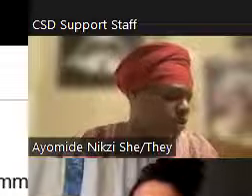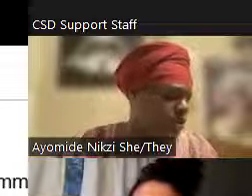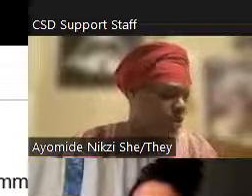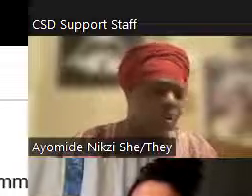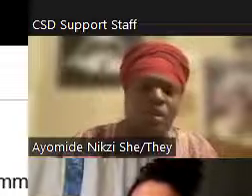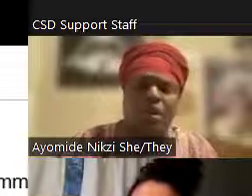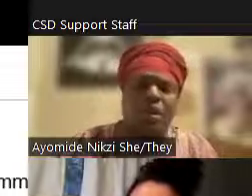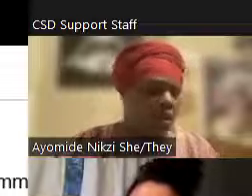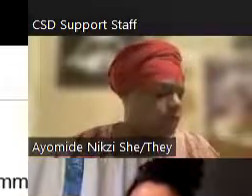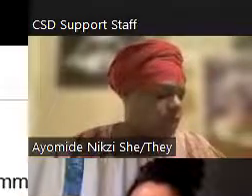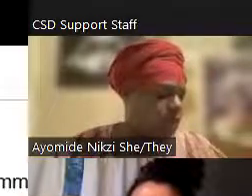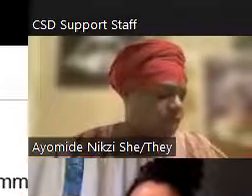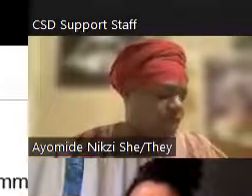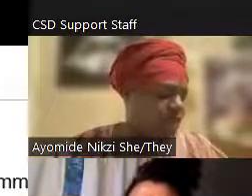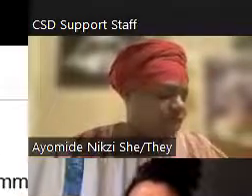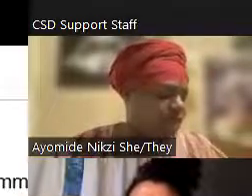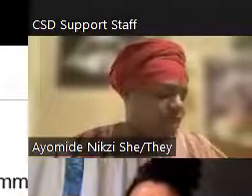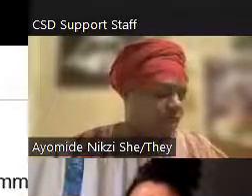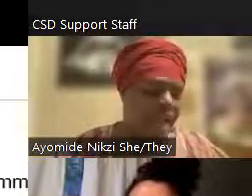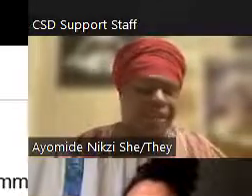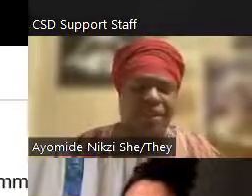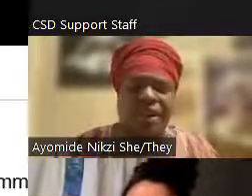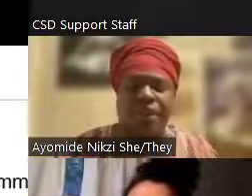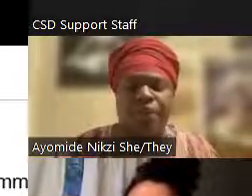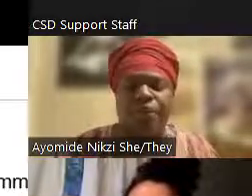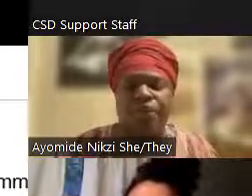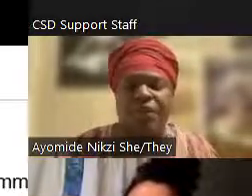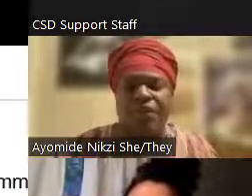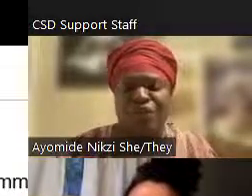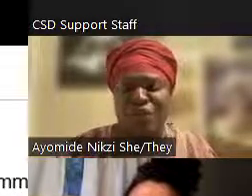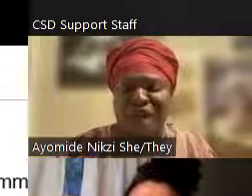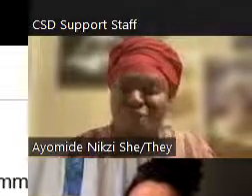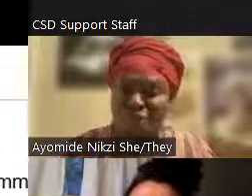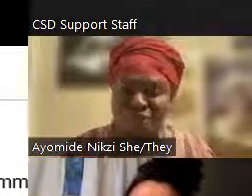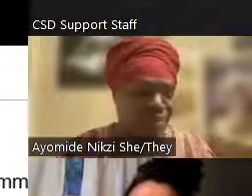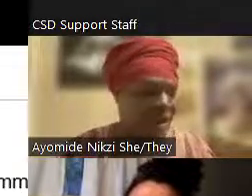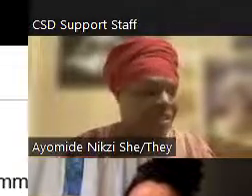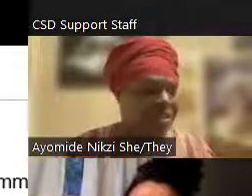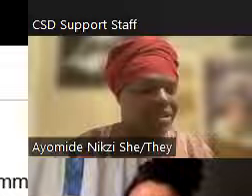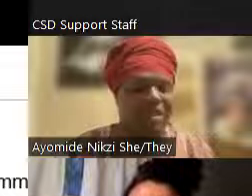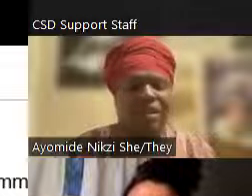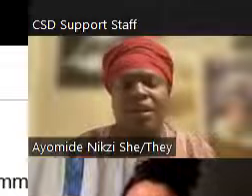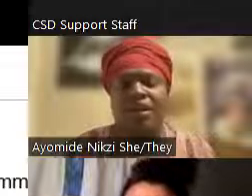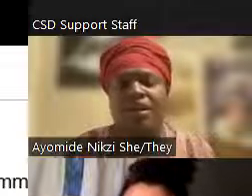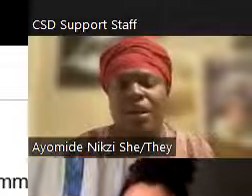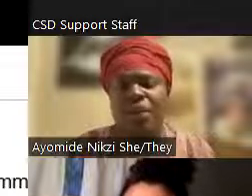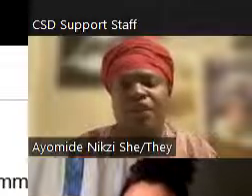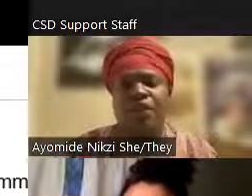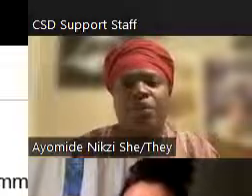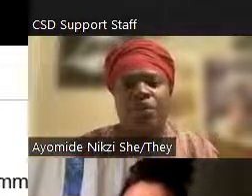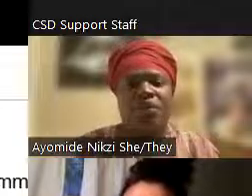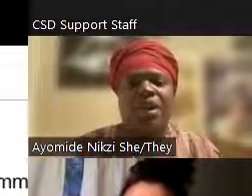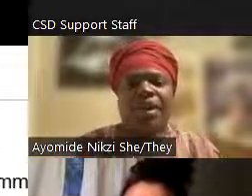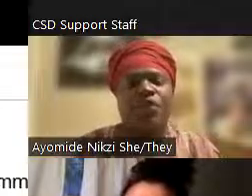for this particular one? But I would ask, okay. I would ask for my own personal practice,